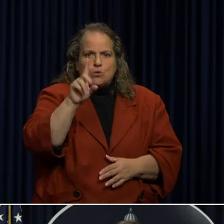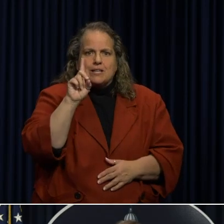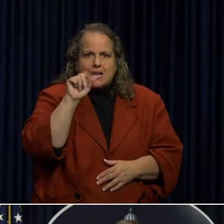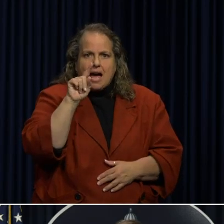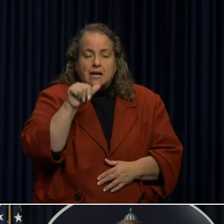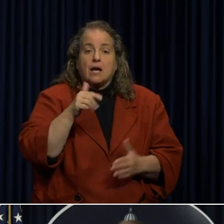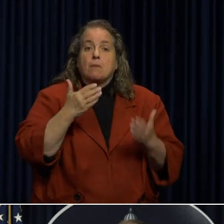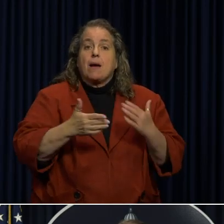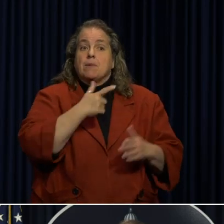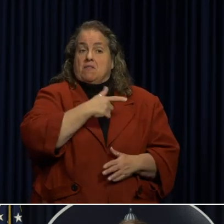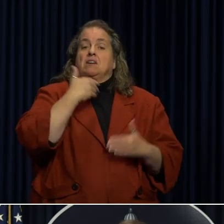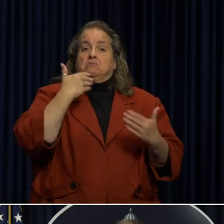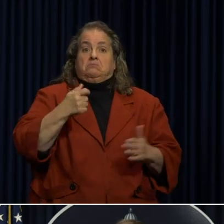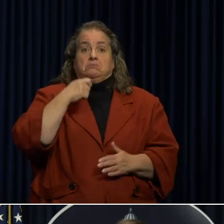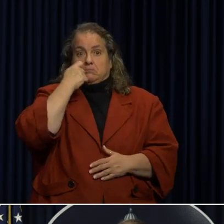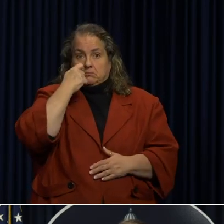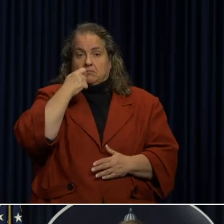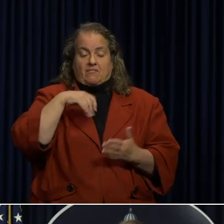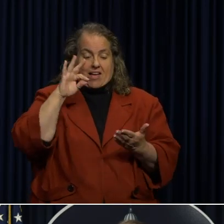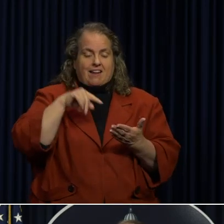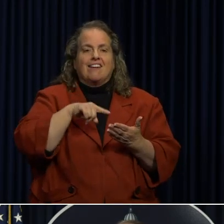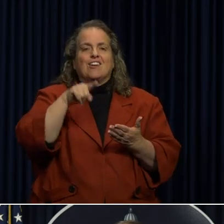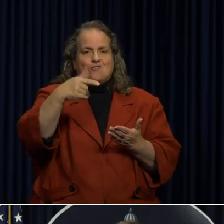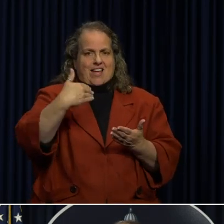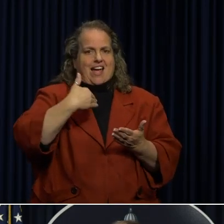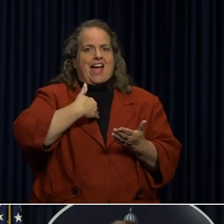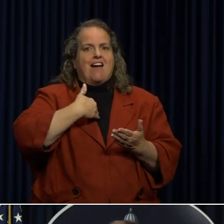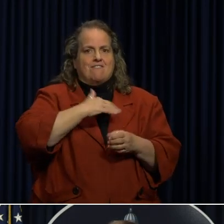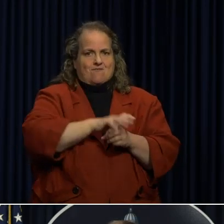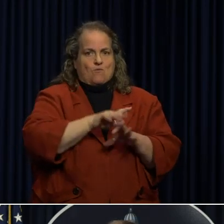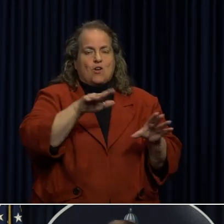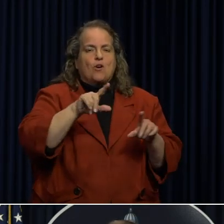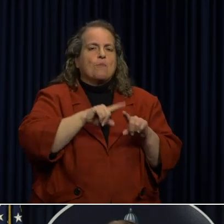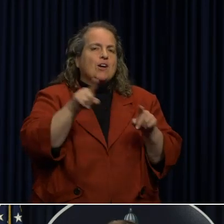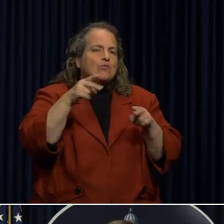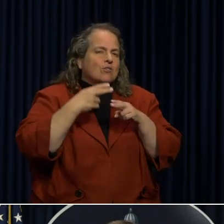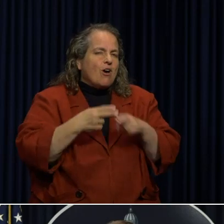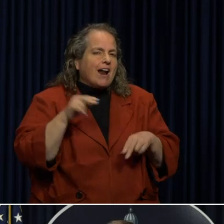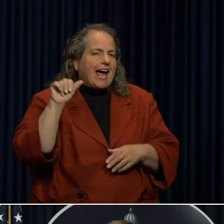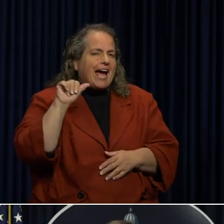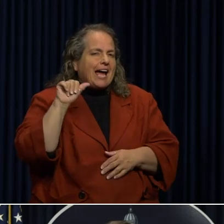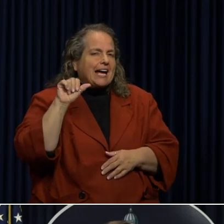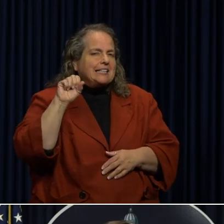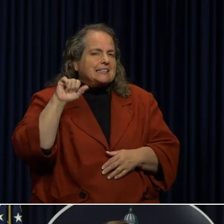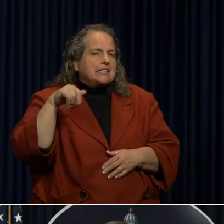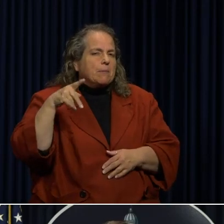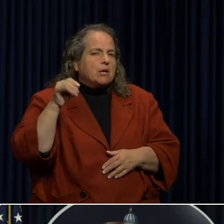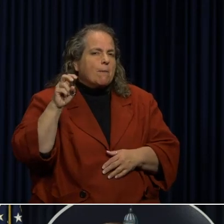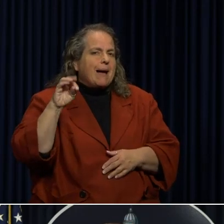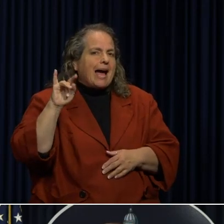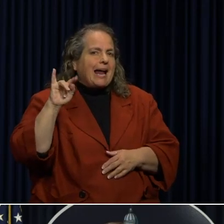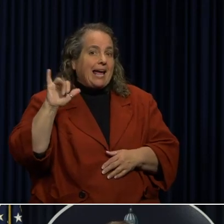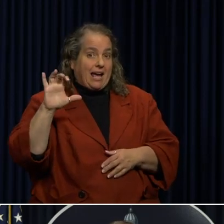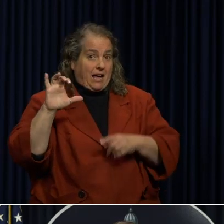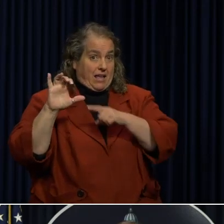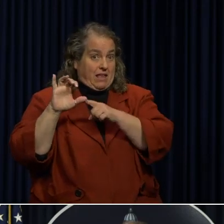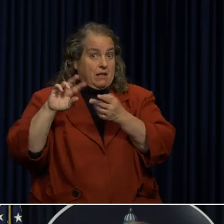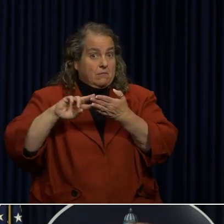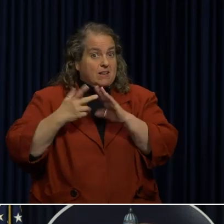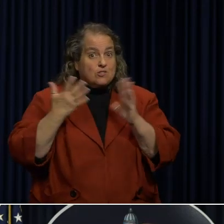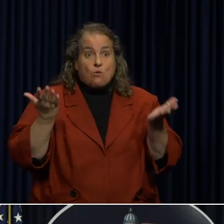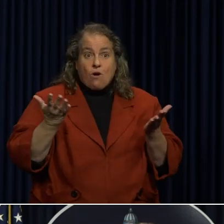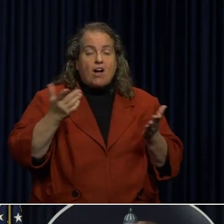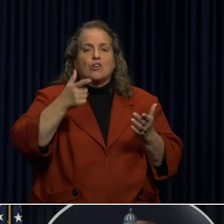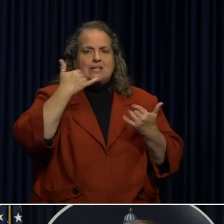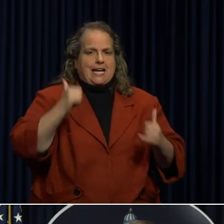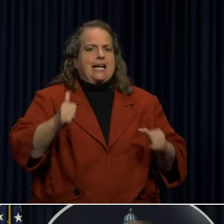that are carrying the virus potentially. If you test positive, that's going to really help us know, and it's going to help you prevent it from spreading to anybody else. If